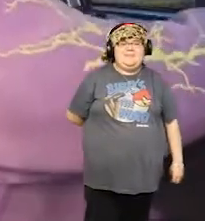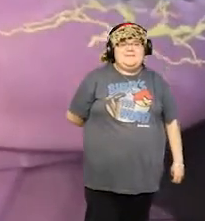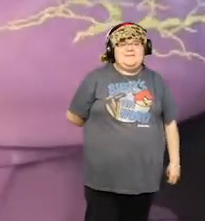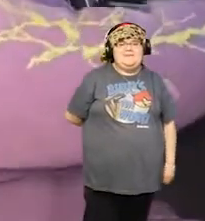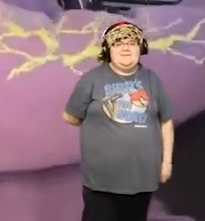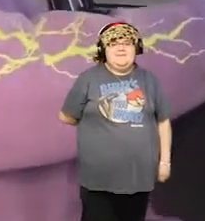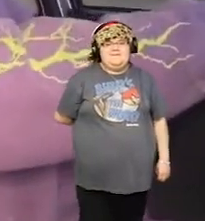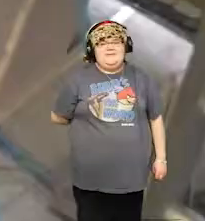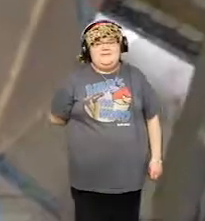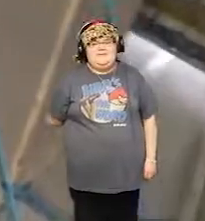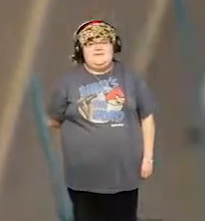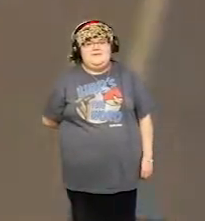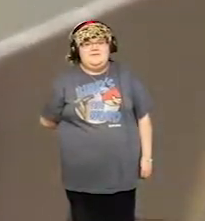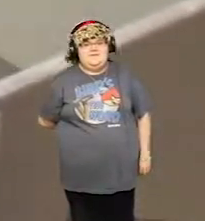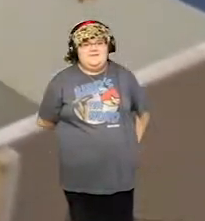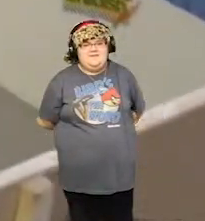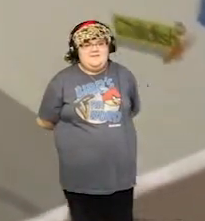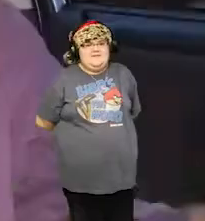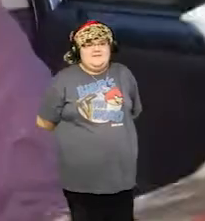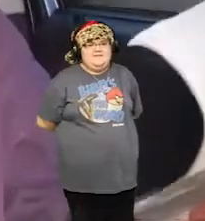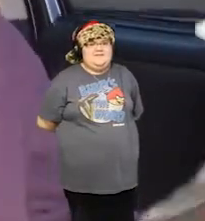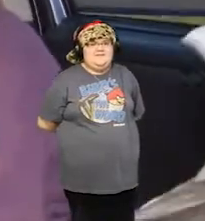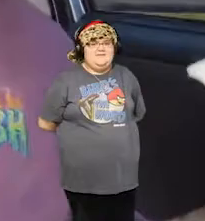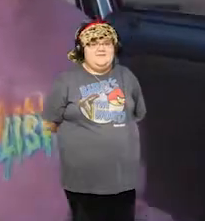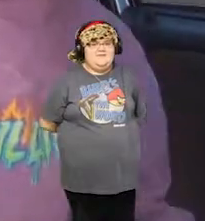Turn left, yeah. There we go.